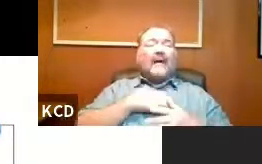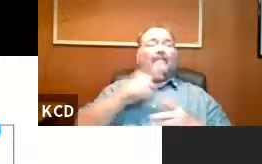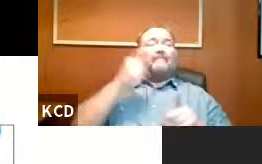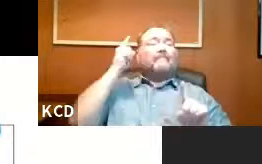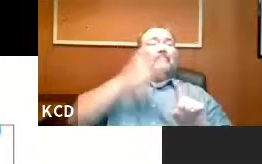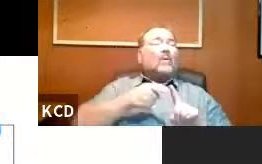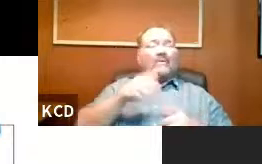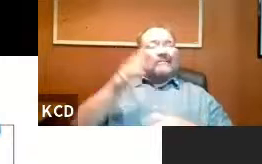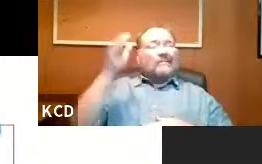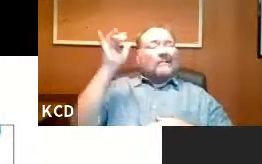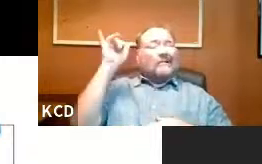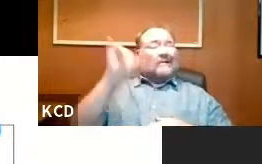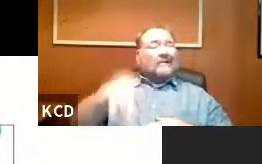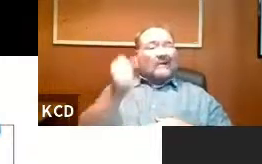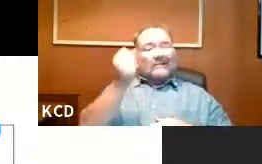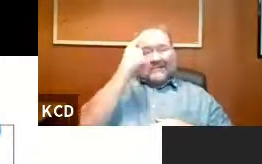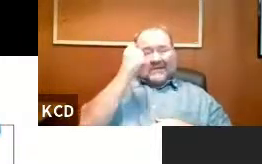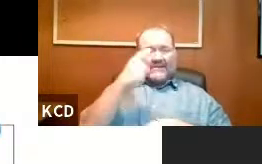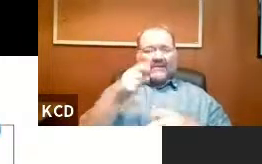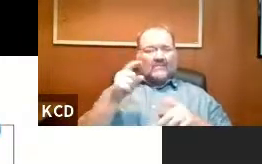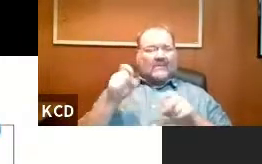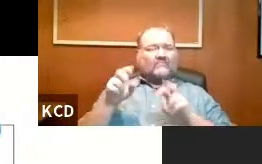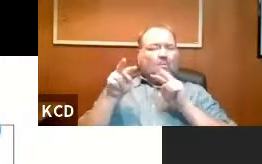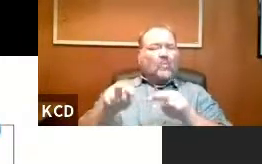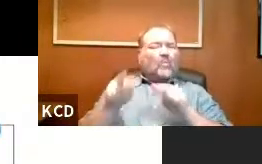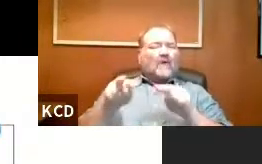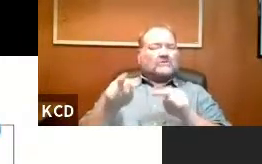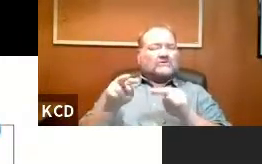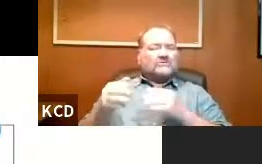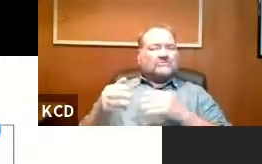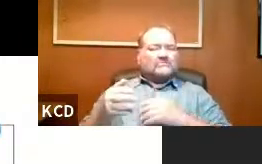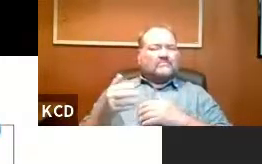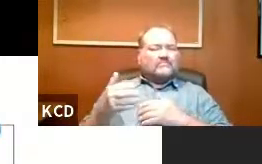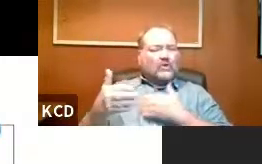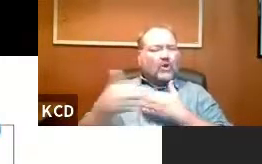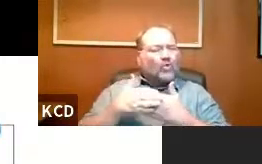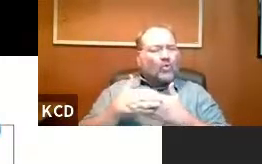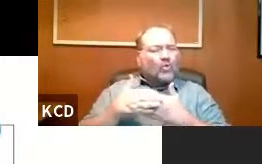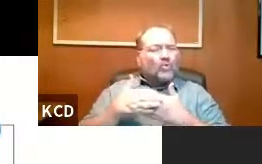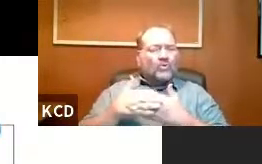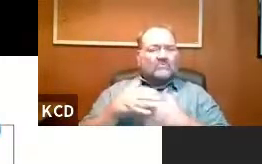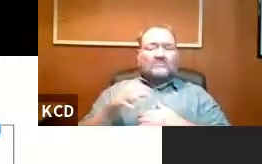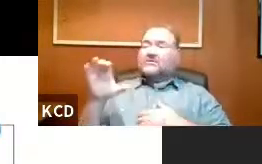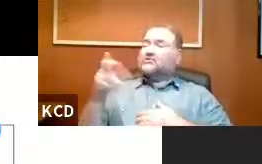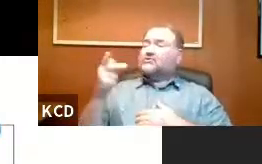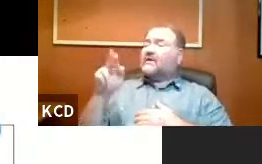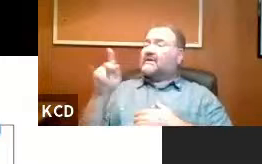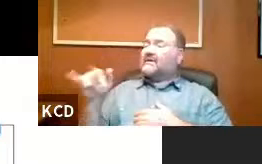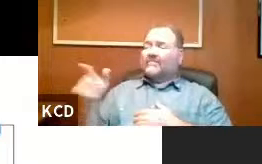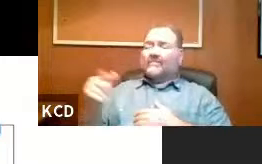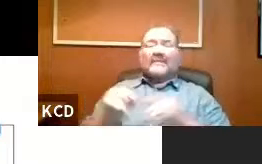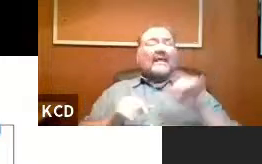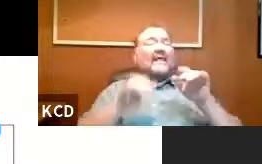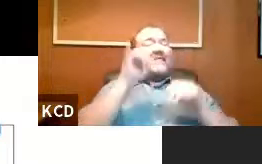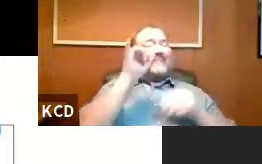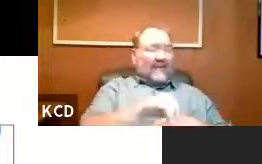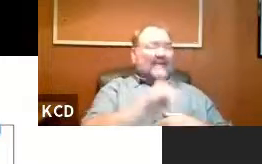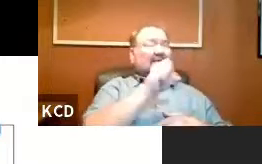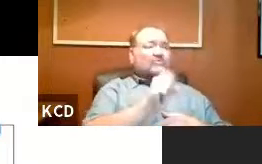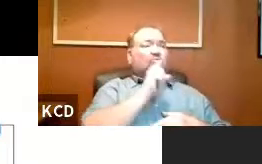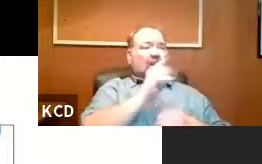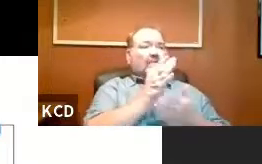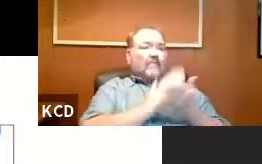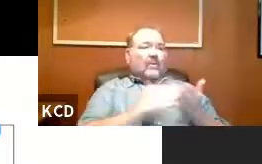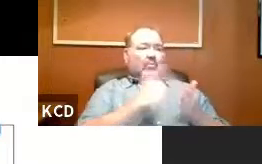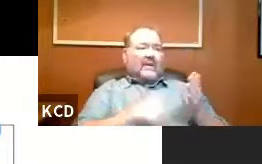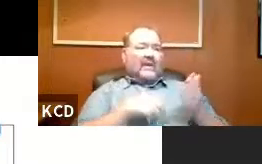is making sure that we're going to continue to watch this closely. Go ahead, Charity. Oh, sorry. That is actually part of what